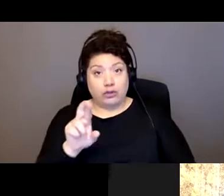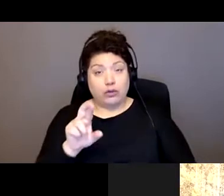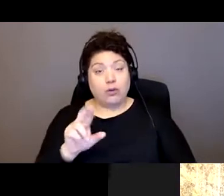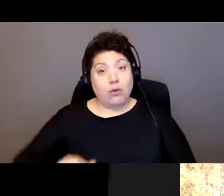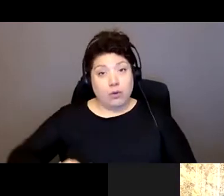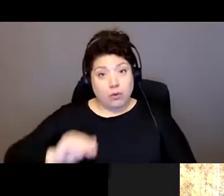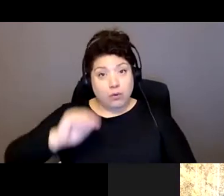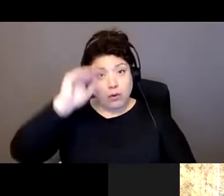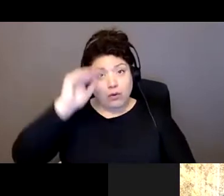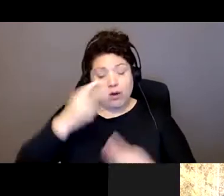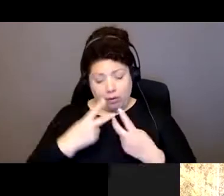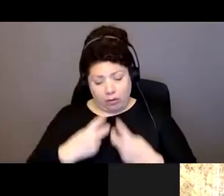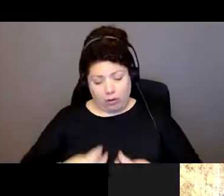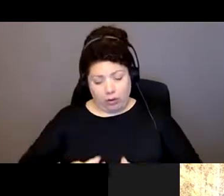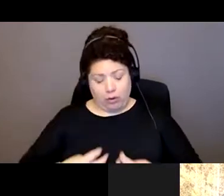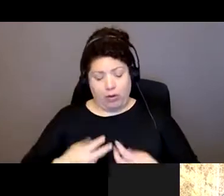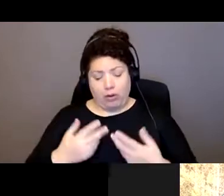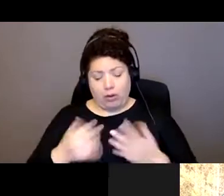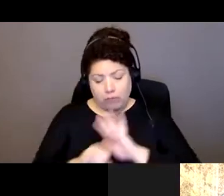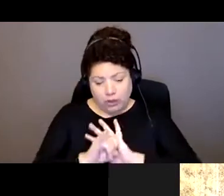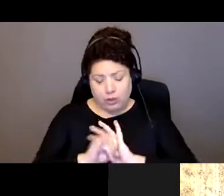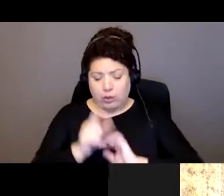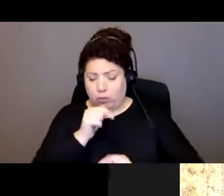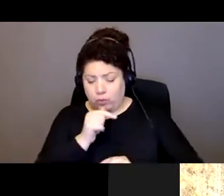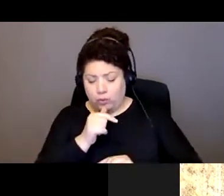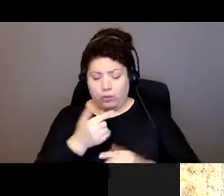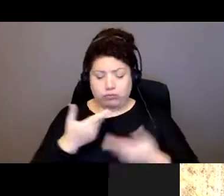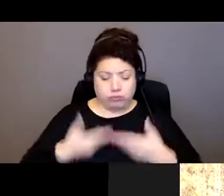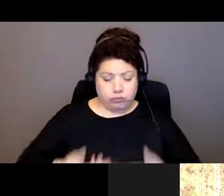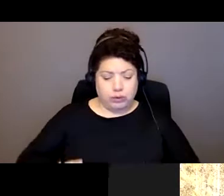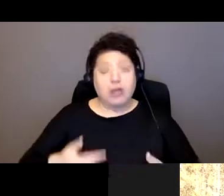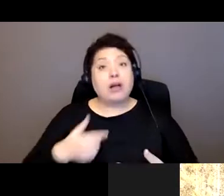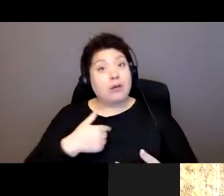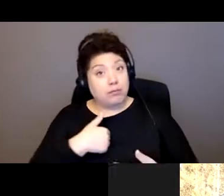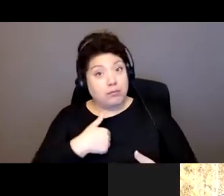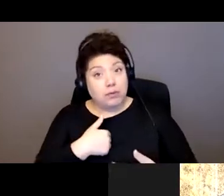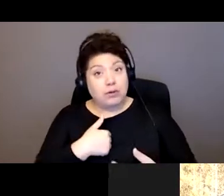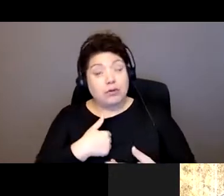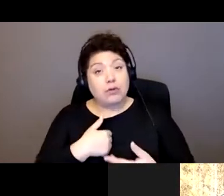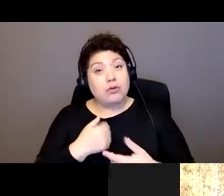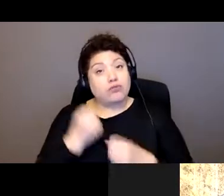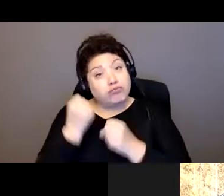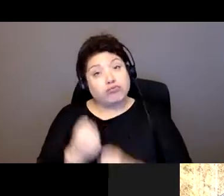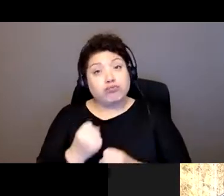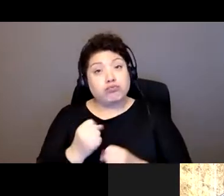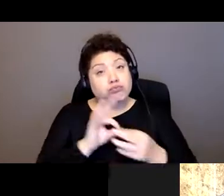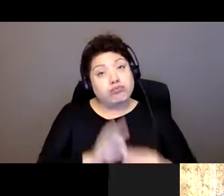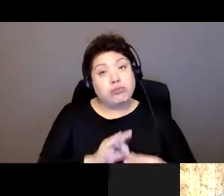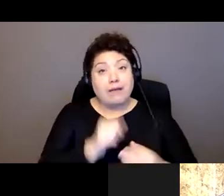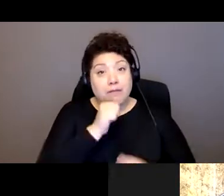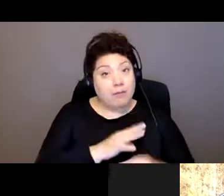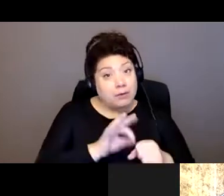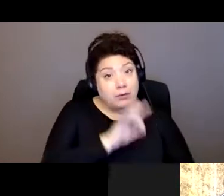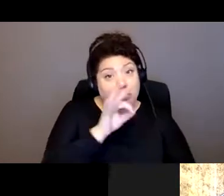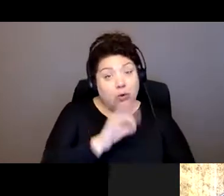that, I never really identified with a female spirit, and I never really identified with a